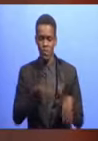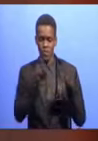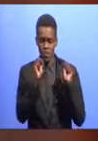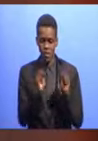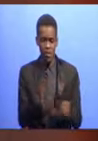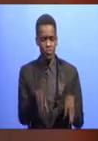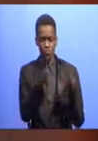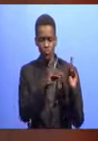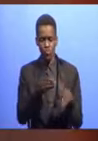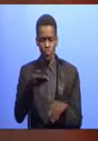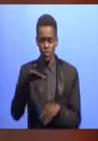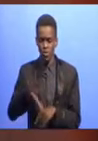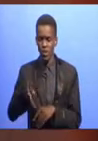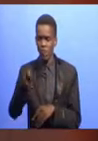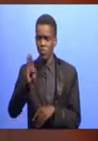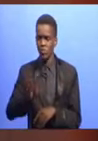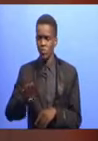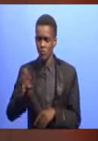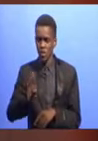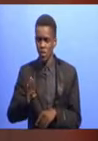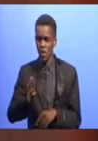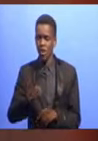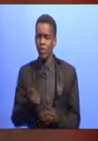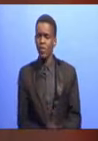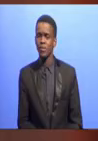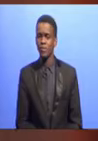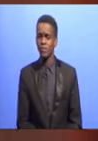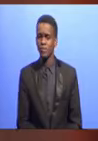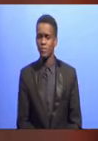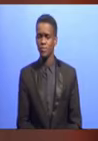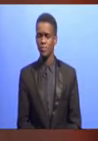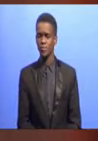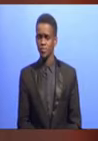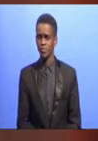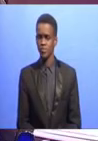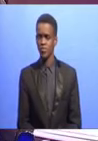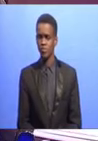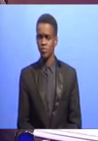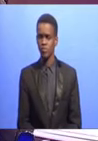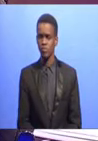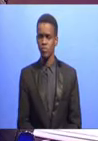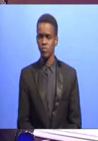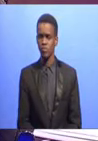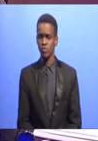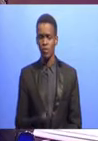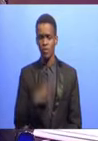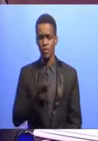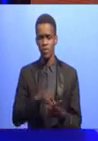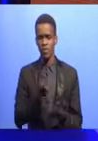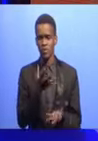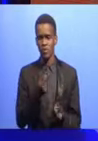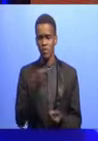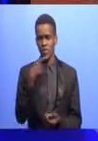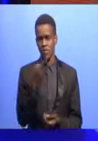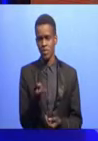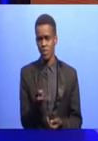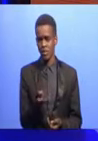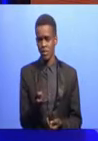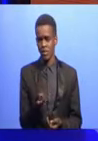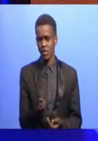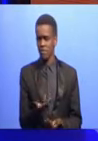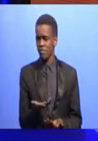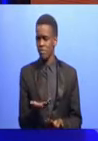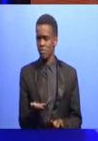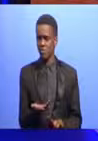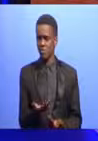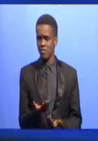se e leng gore se ka dirisiwa mogae re na le dikompone. No, I just wanted to say very quickly, gore bona fragmentation